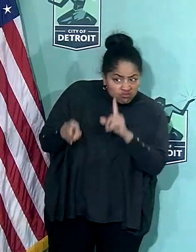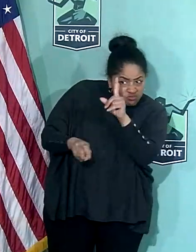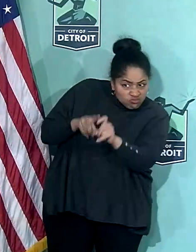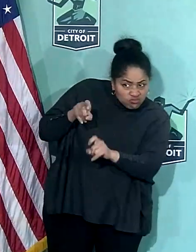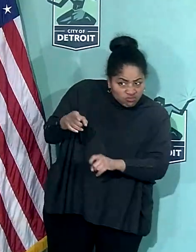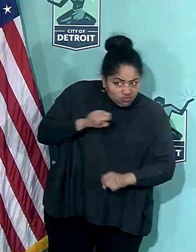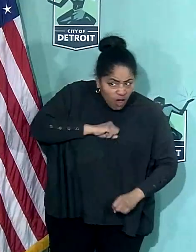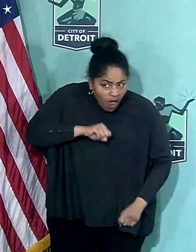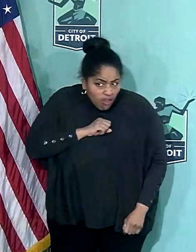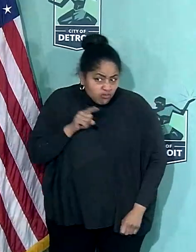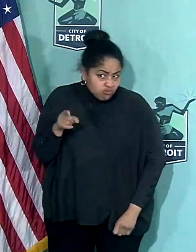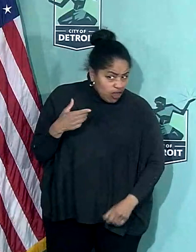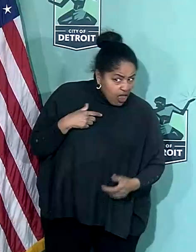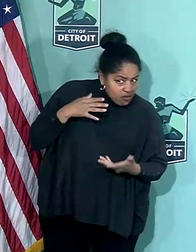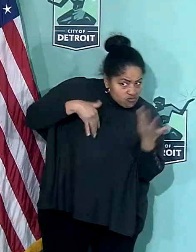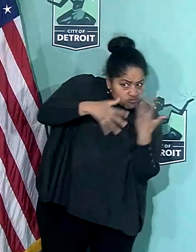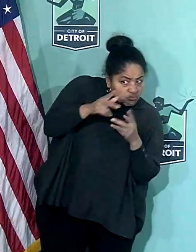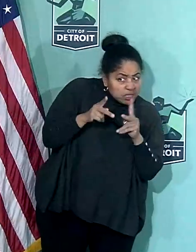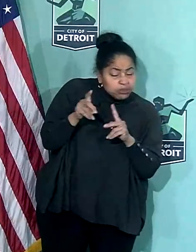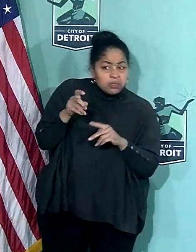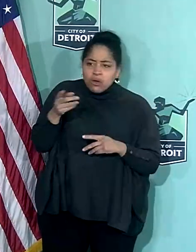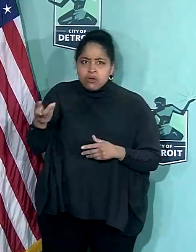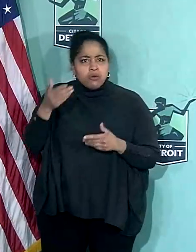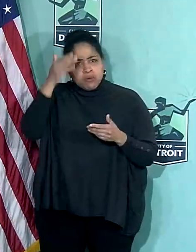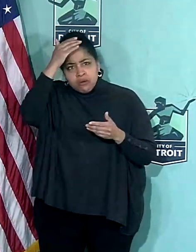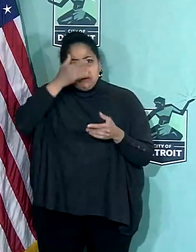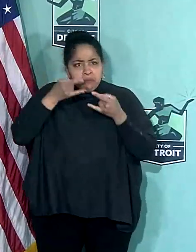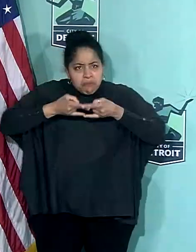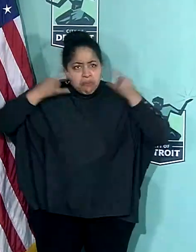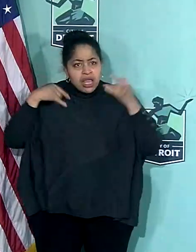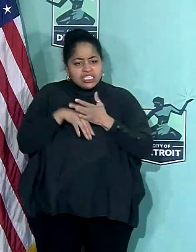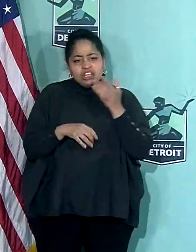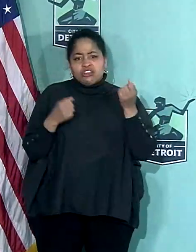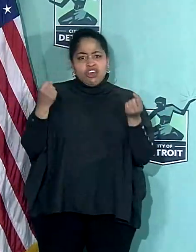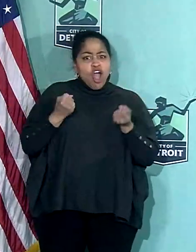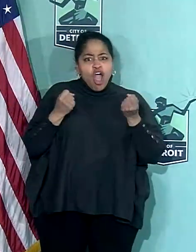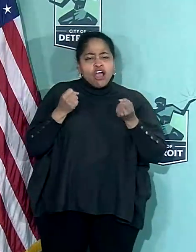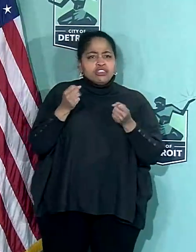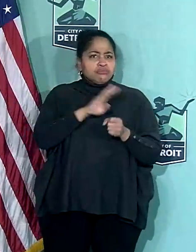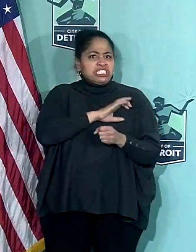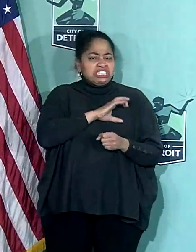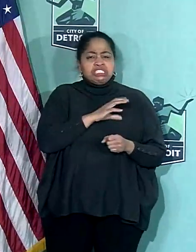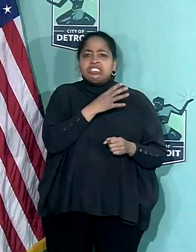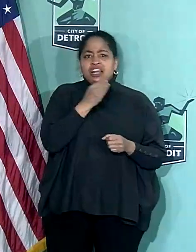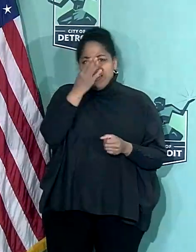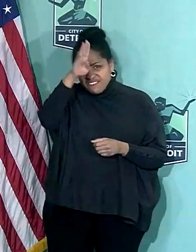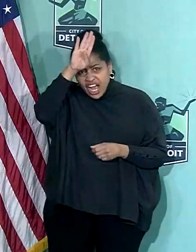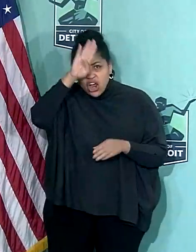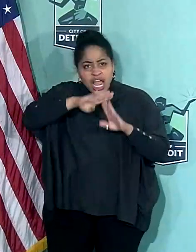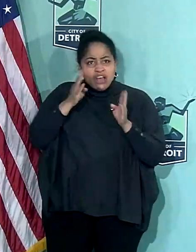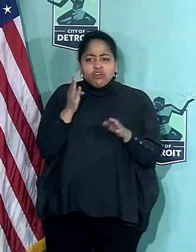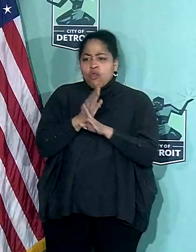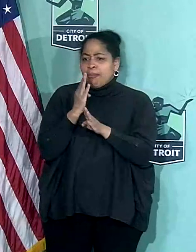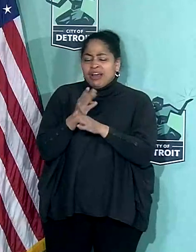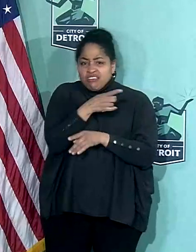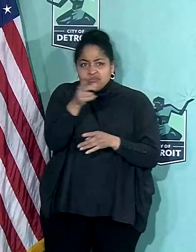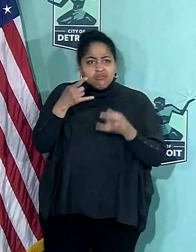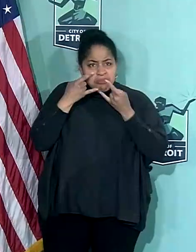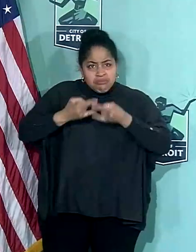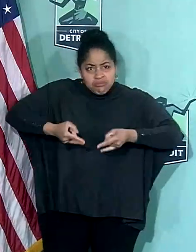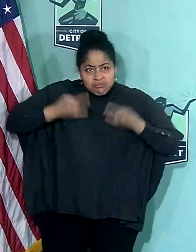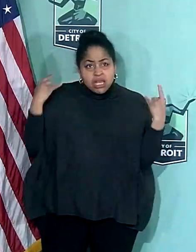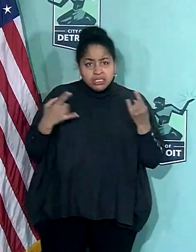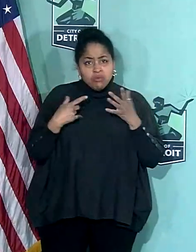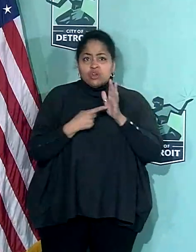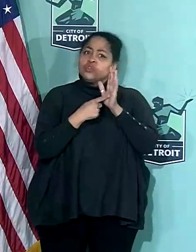symptoms. They're wearing masks in patrol cars. They're wearing masks in the firehouses. They're wearing masks on the buses. And I want